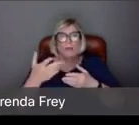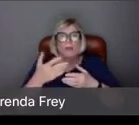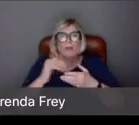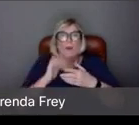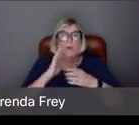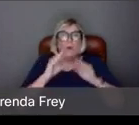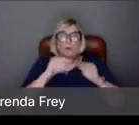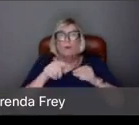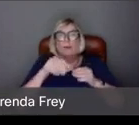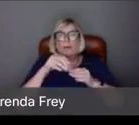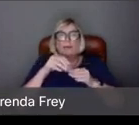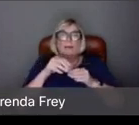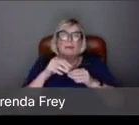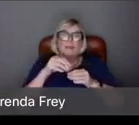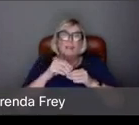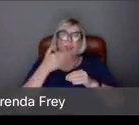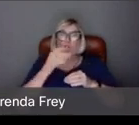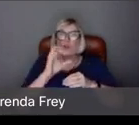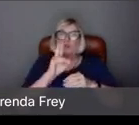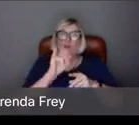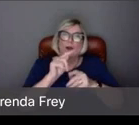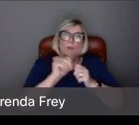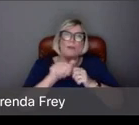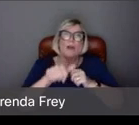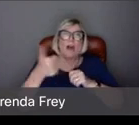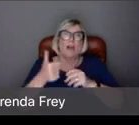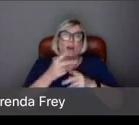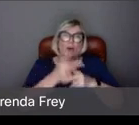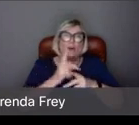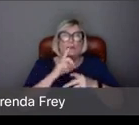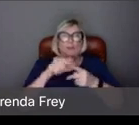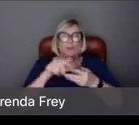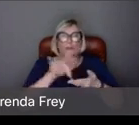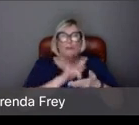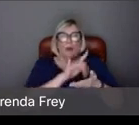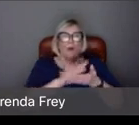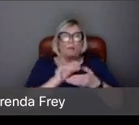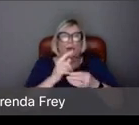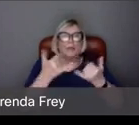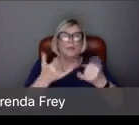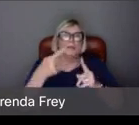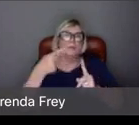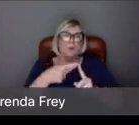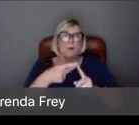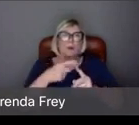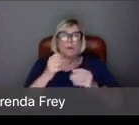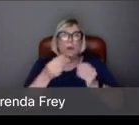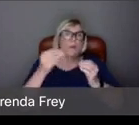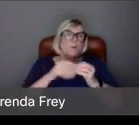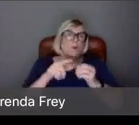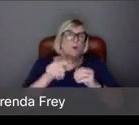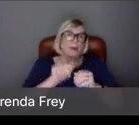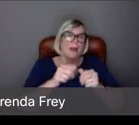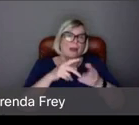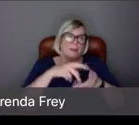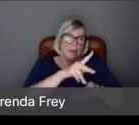in really good standing with the other loan is paying it off at this point, probably. So the more you can put towards it,